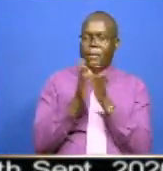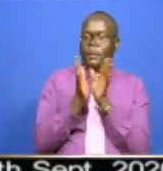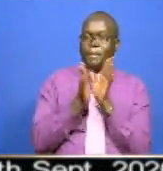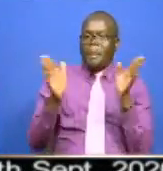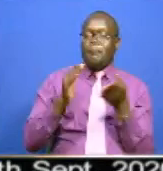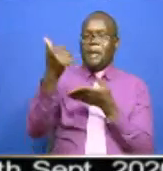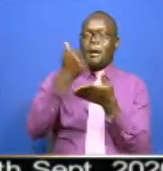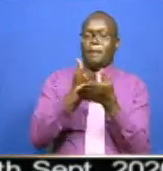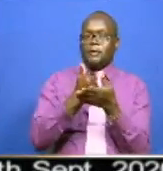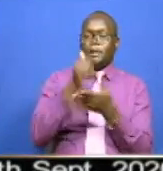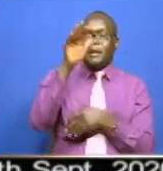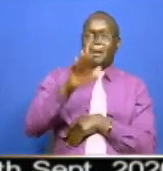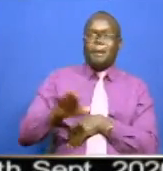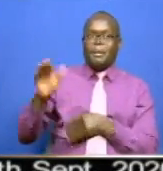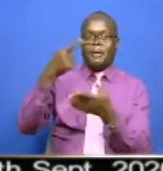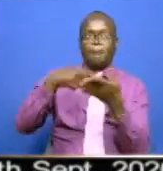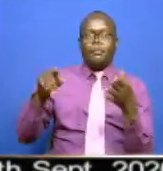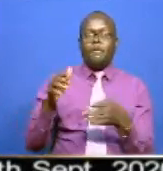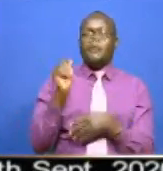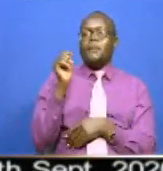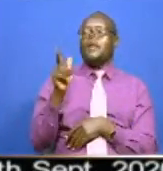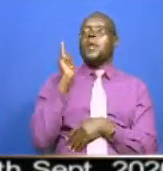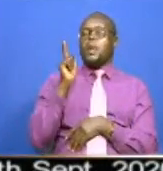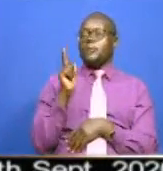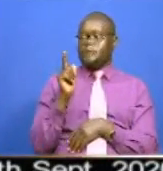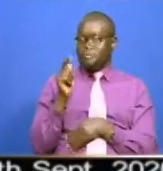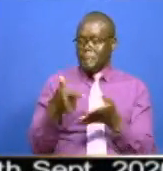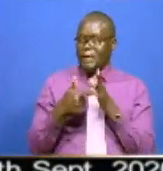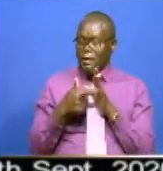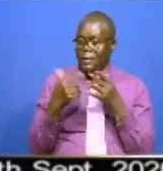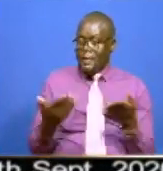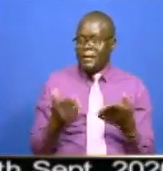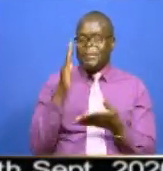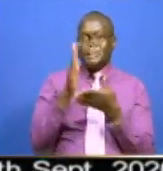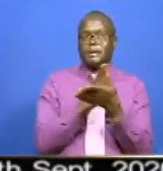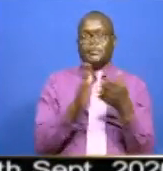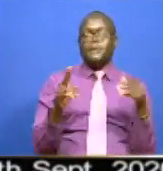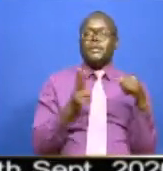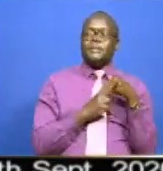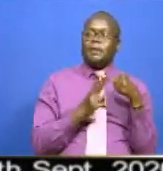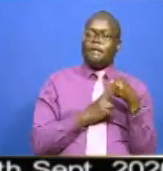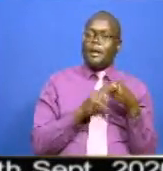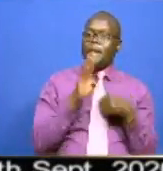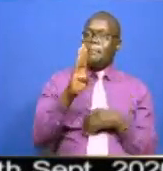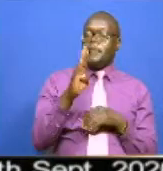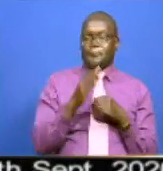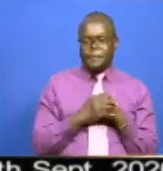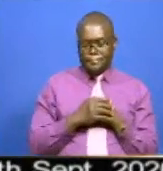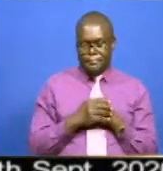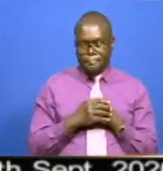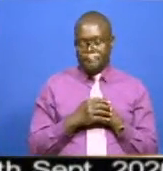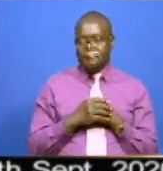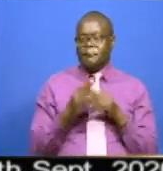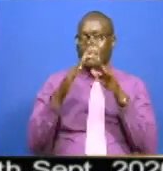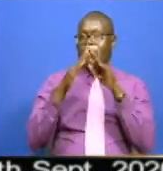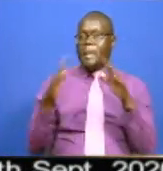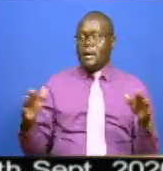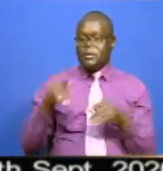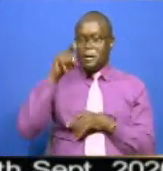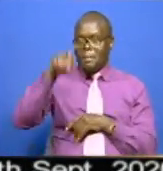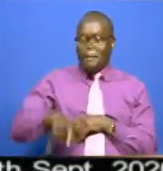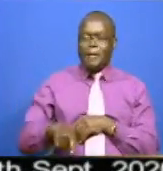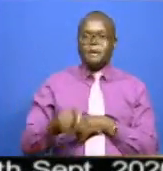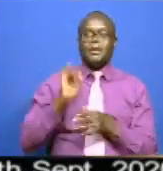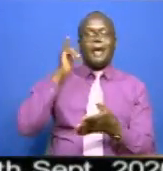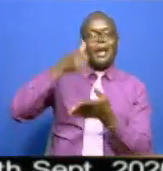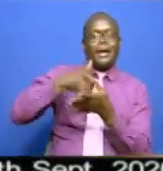Appointment Parliamentary Approval Act. This one requires at section 7B that this House must take into